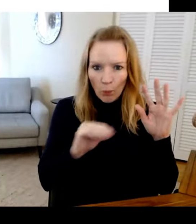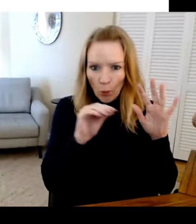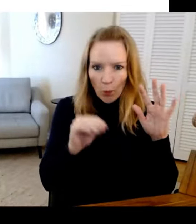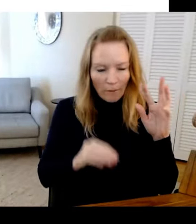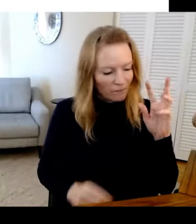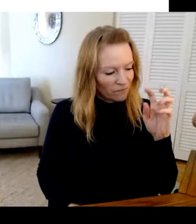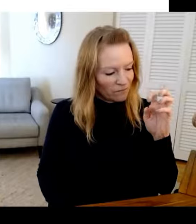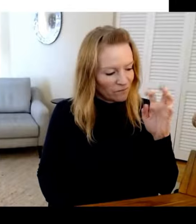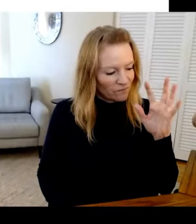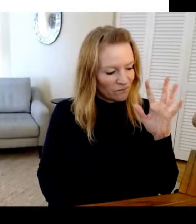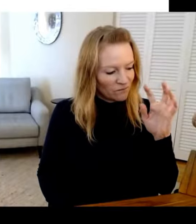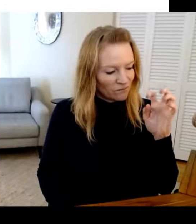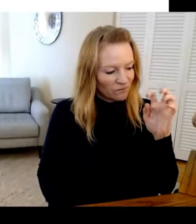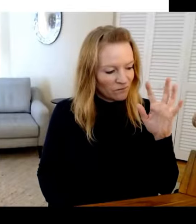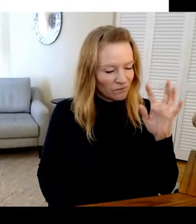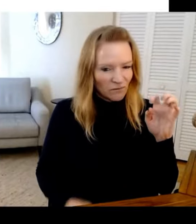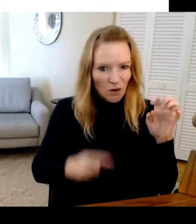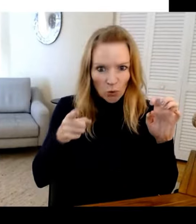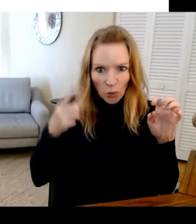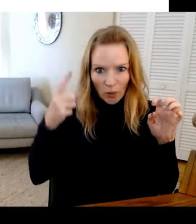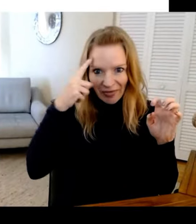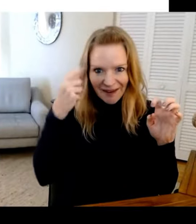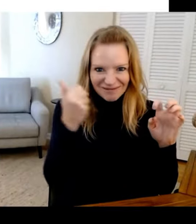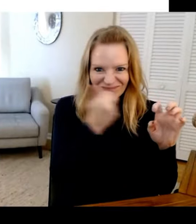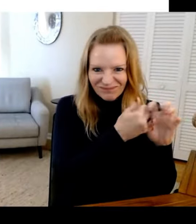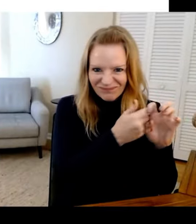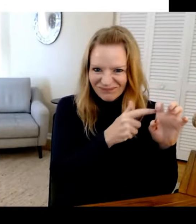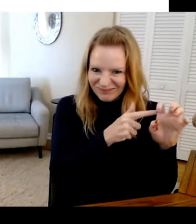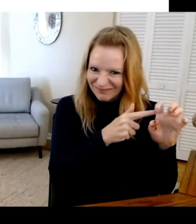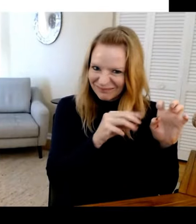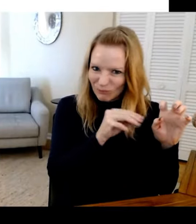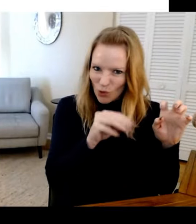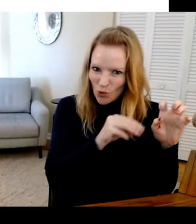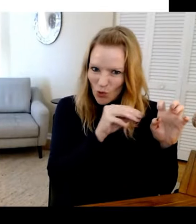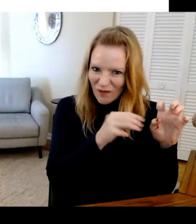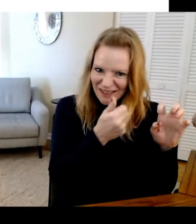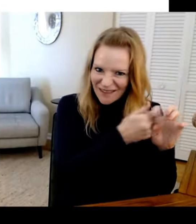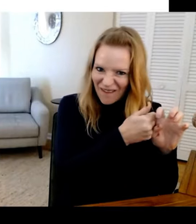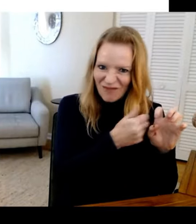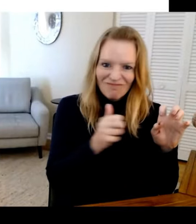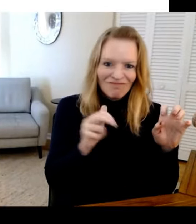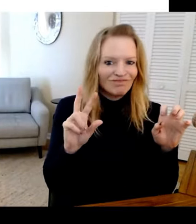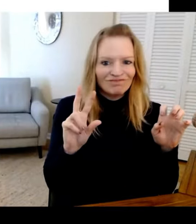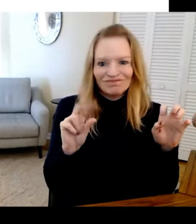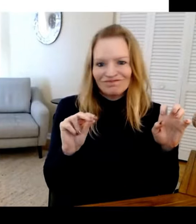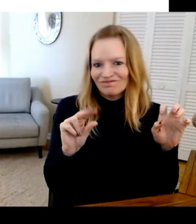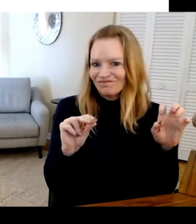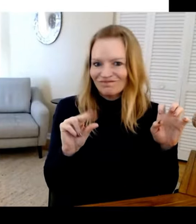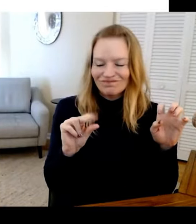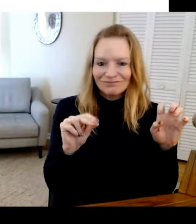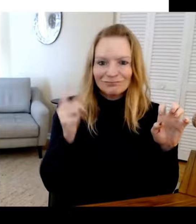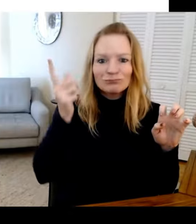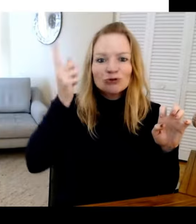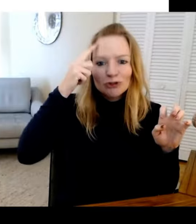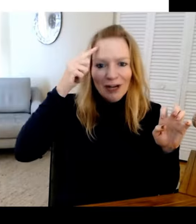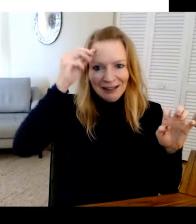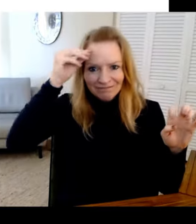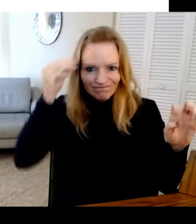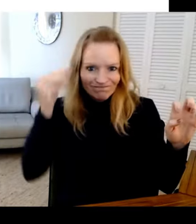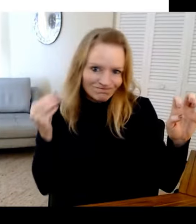you decide you want to move your hand, move your fingers, do you think that it's just the hand moving